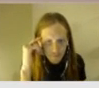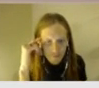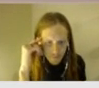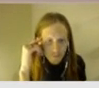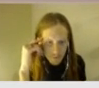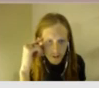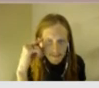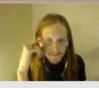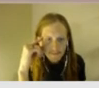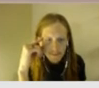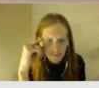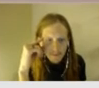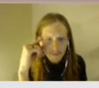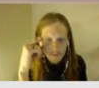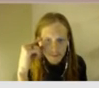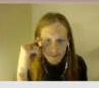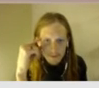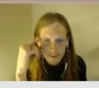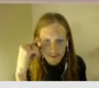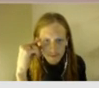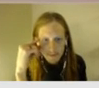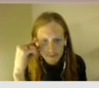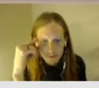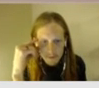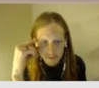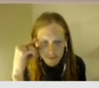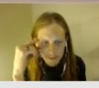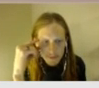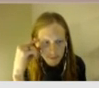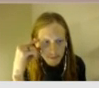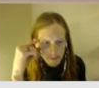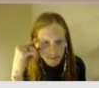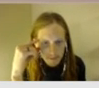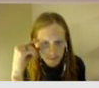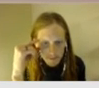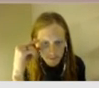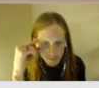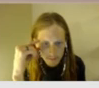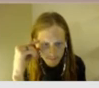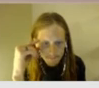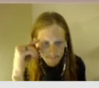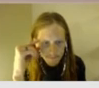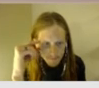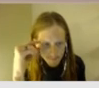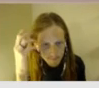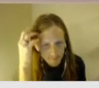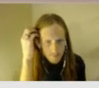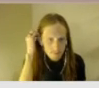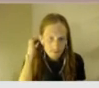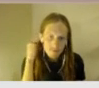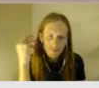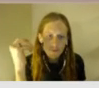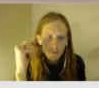to children, all those other cliches, too. They're not, you know, burdened by the stresses of the real world yet. So